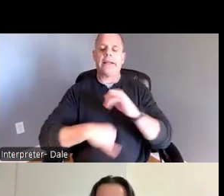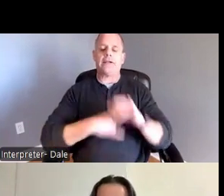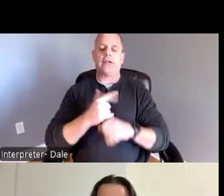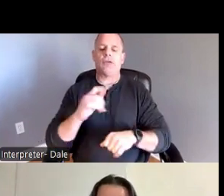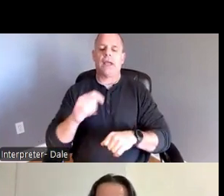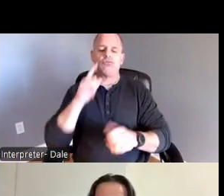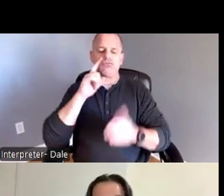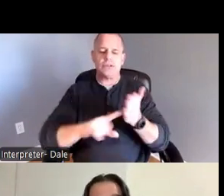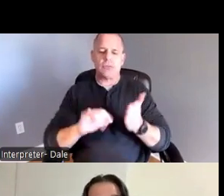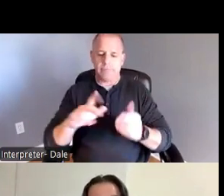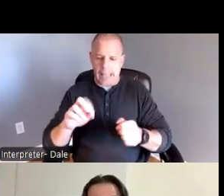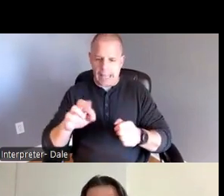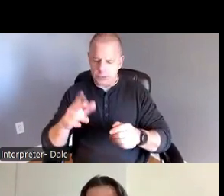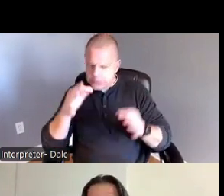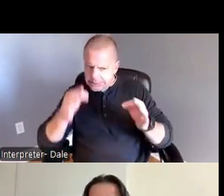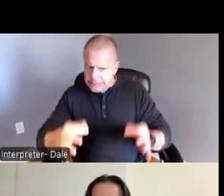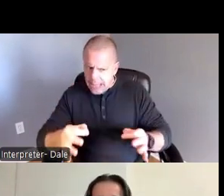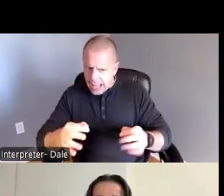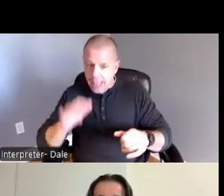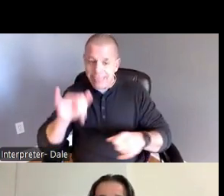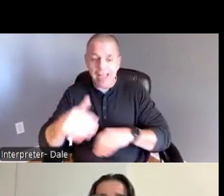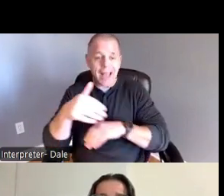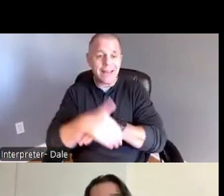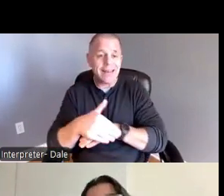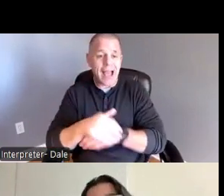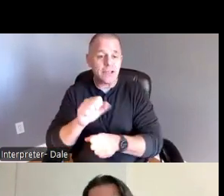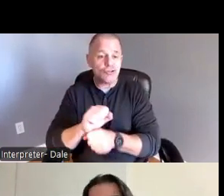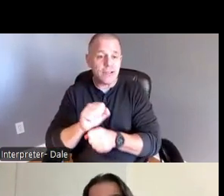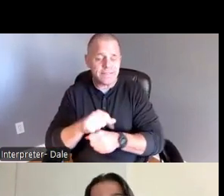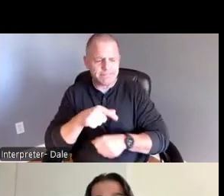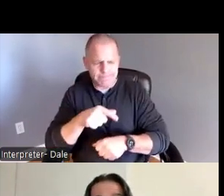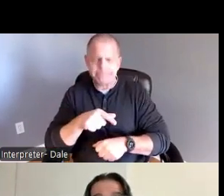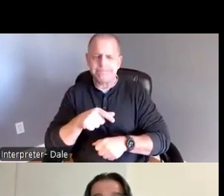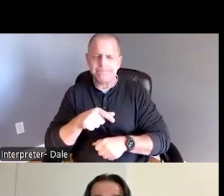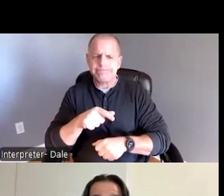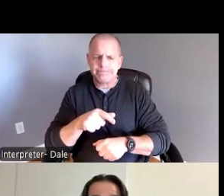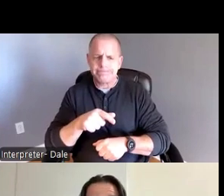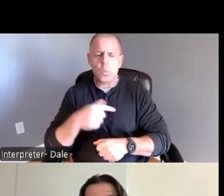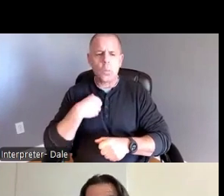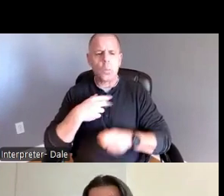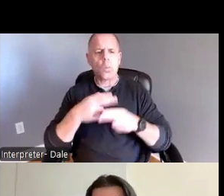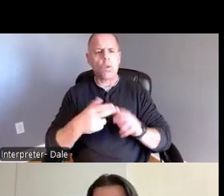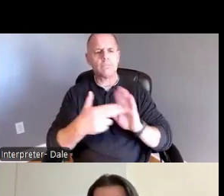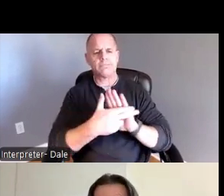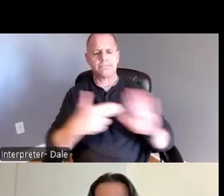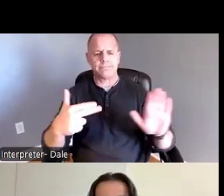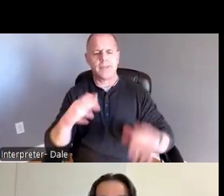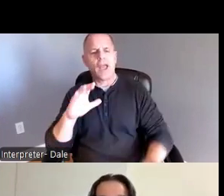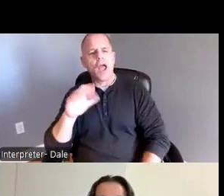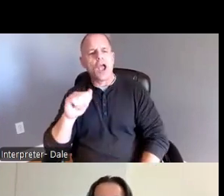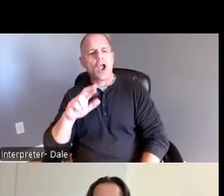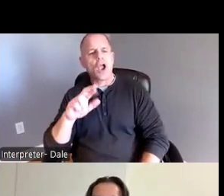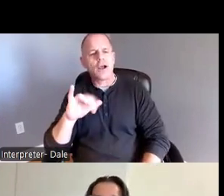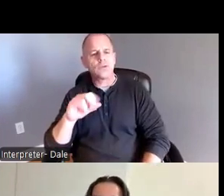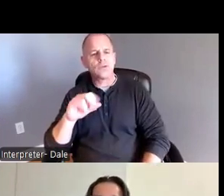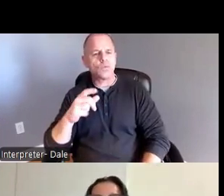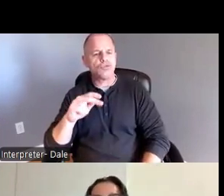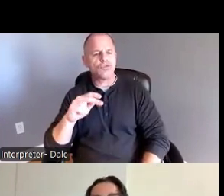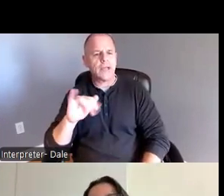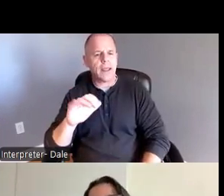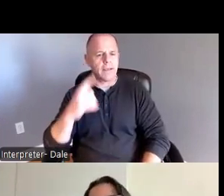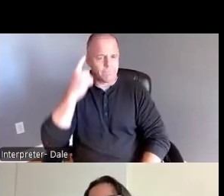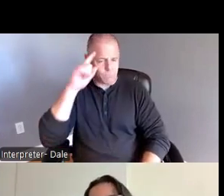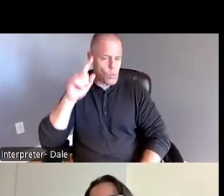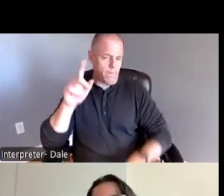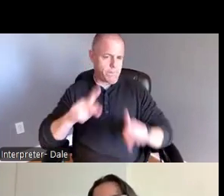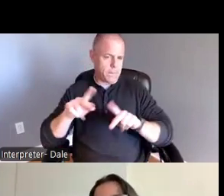night shift is would be probably carcinogenic to humans. So this fostered a